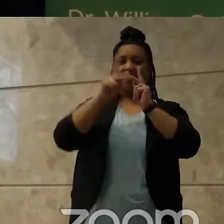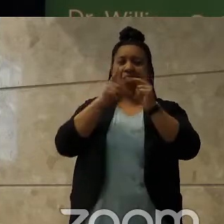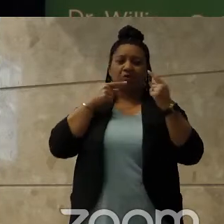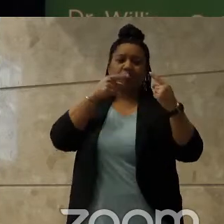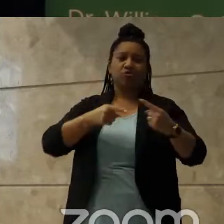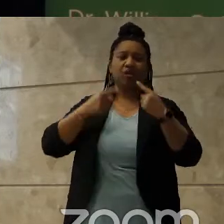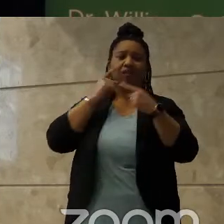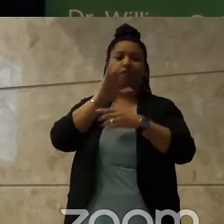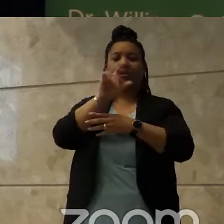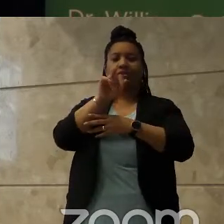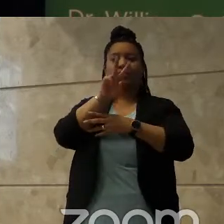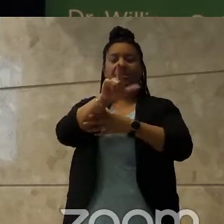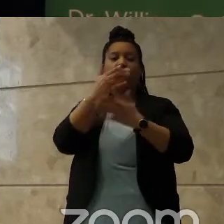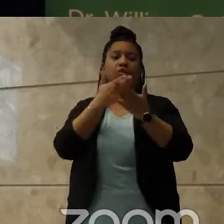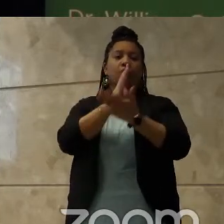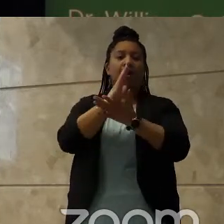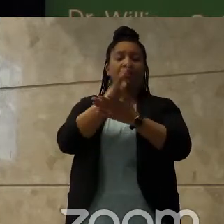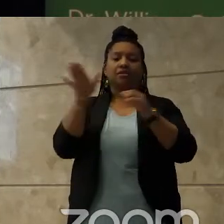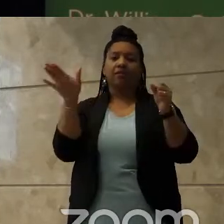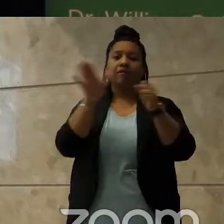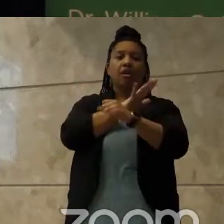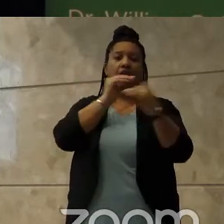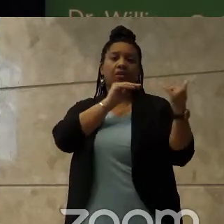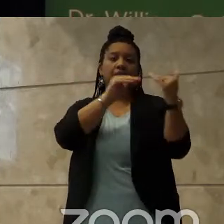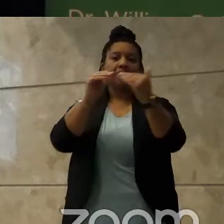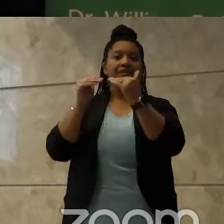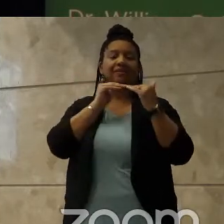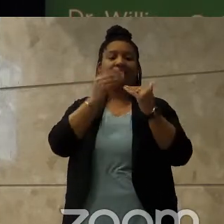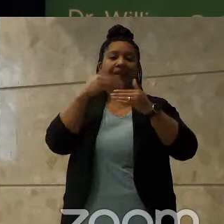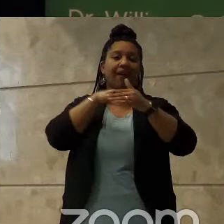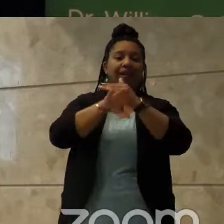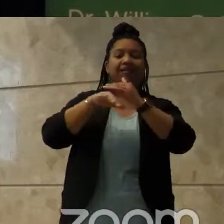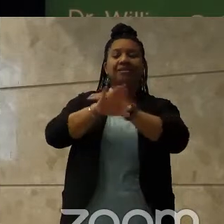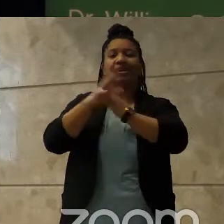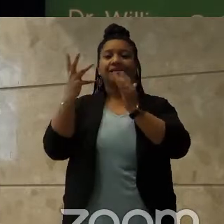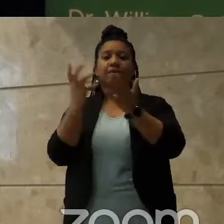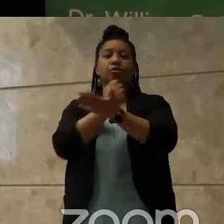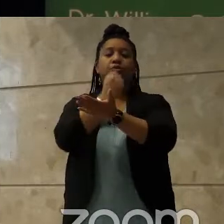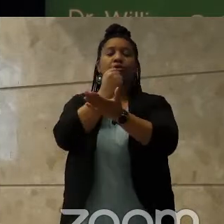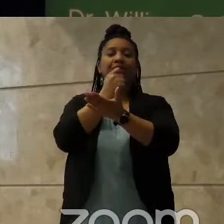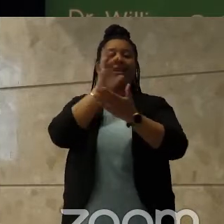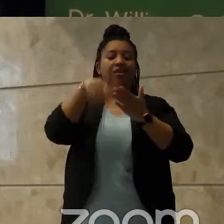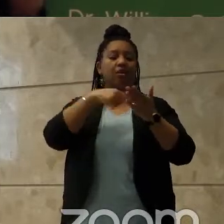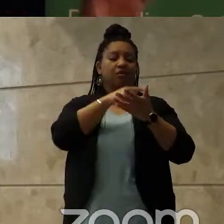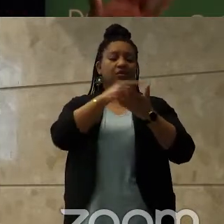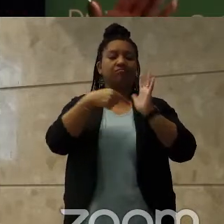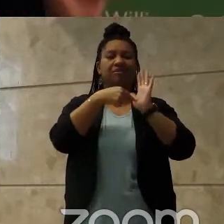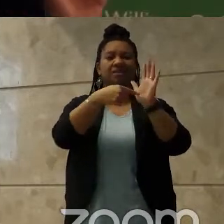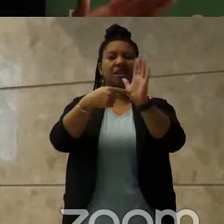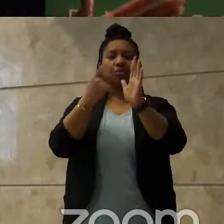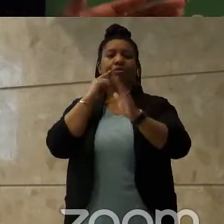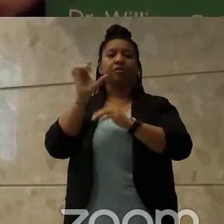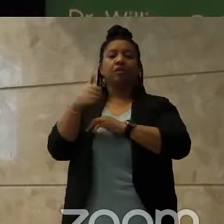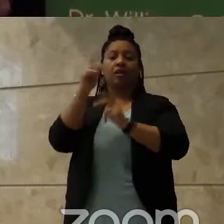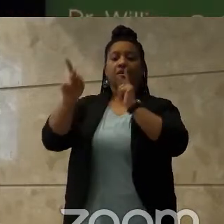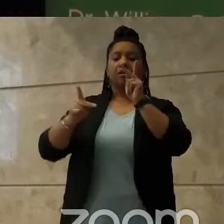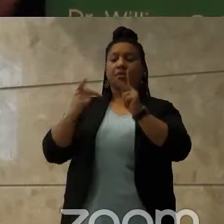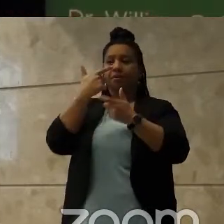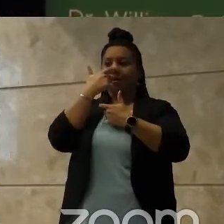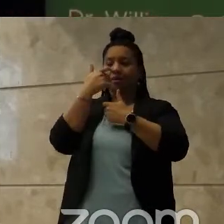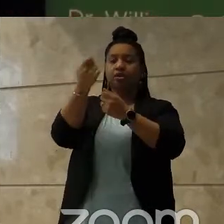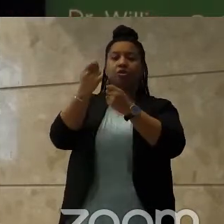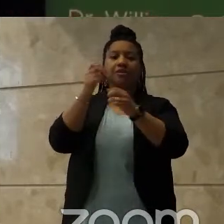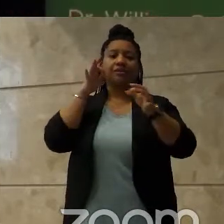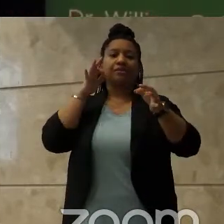rights, full humanity, equitable access, and opportunity are exemplars for other folks interested in justice